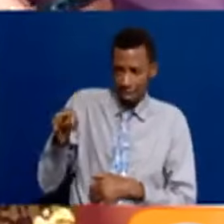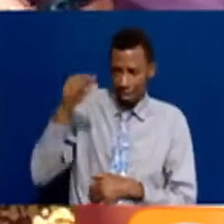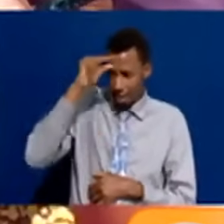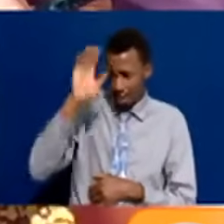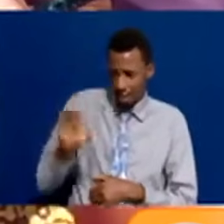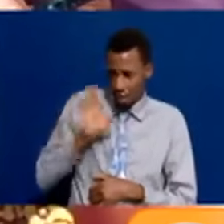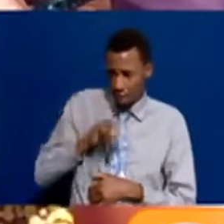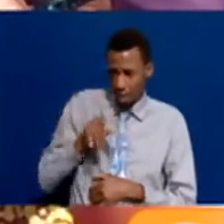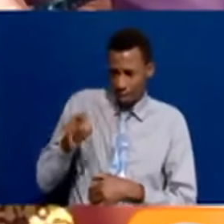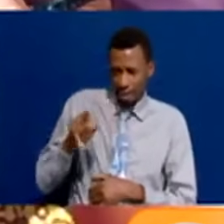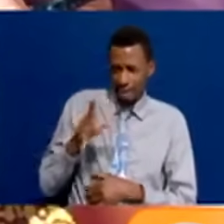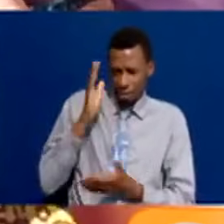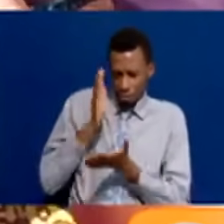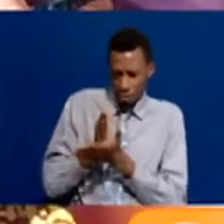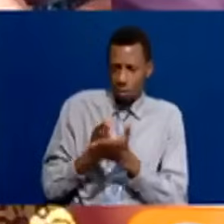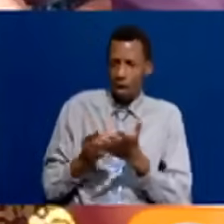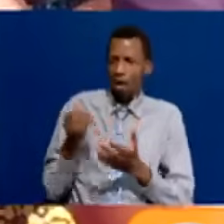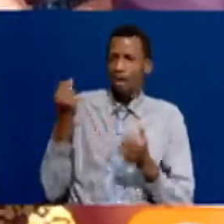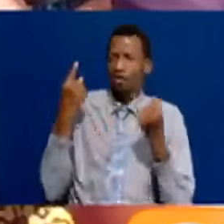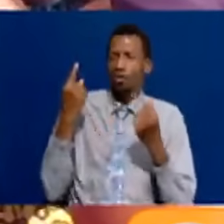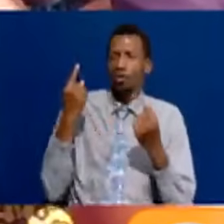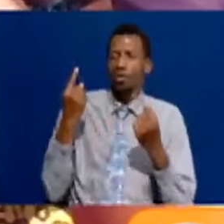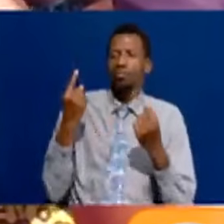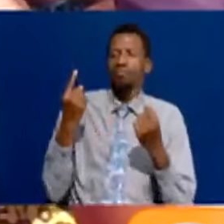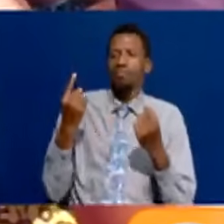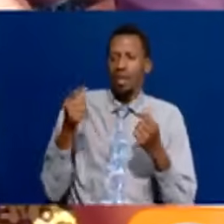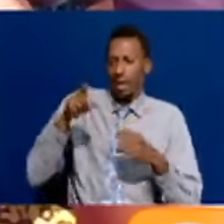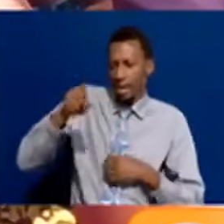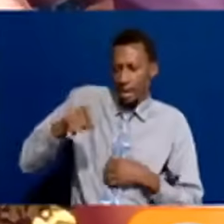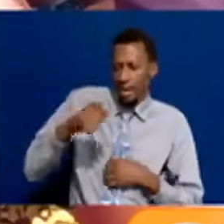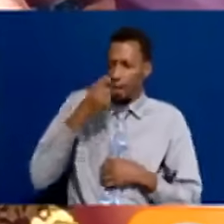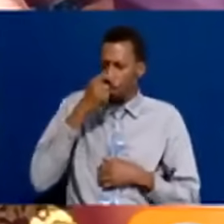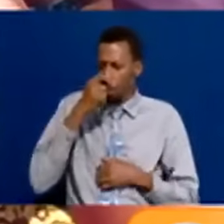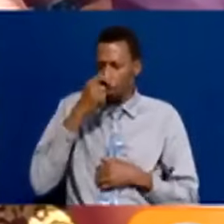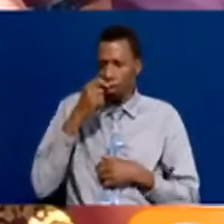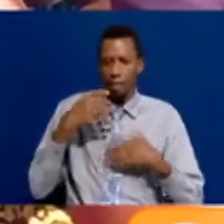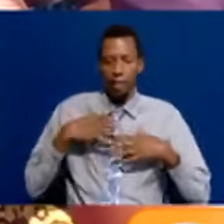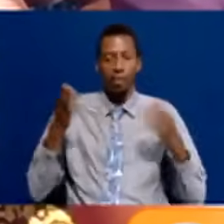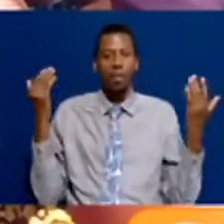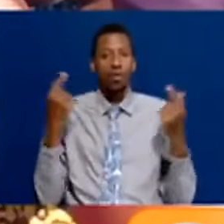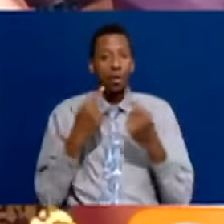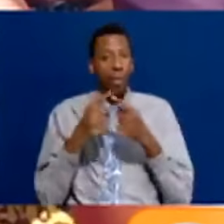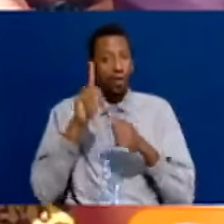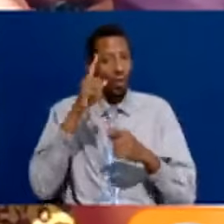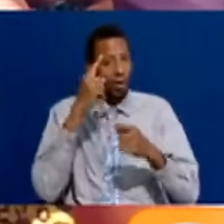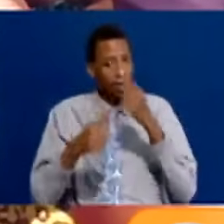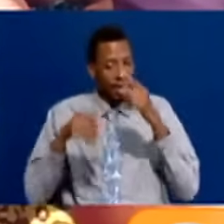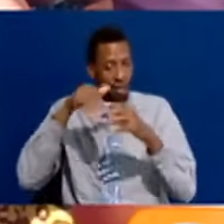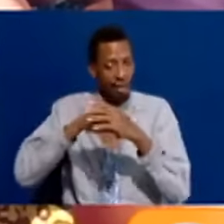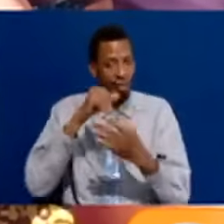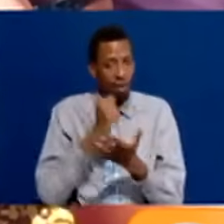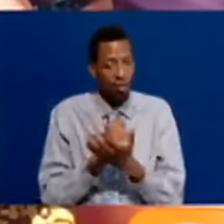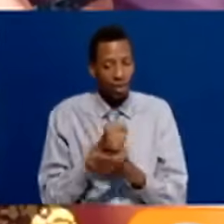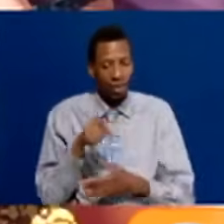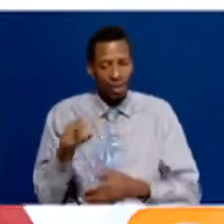sincerely understood the needs and the wishes of the Meru people. Yes. But the 1 year in office, Kawira Mwangaza has proven to be the